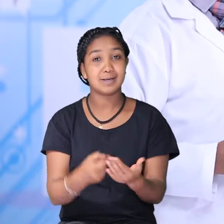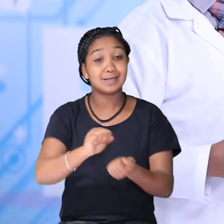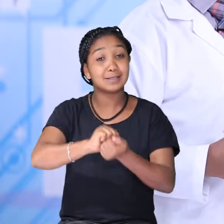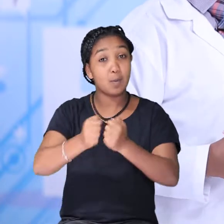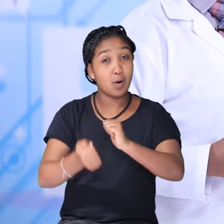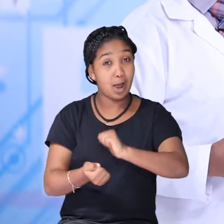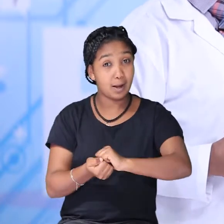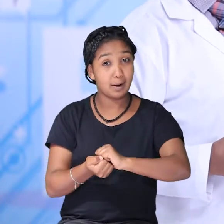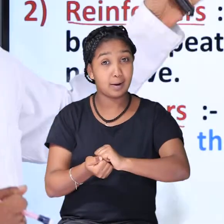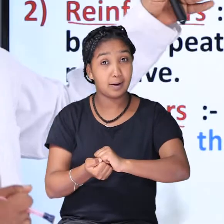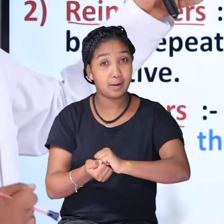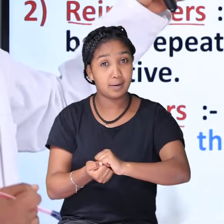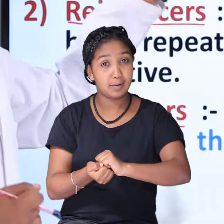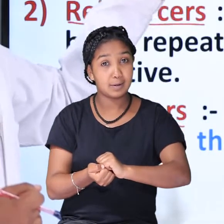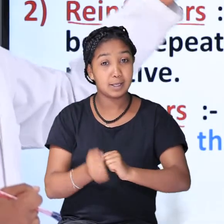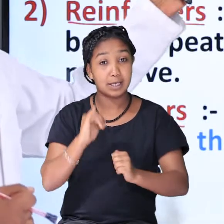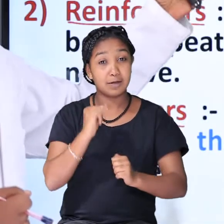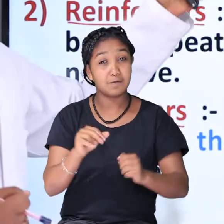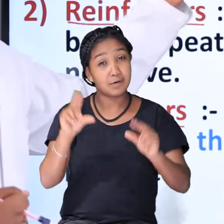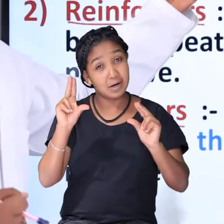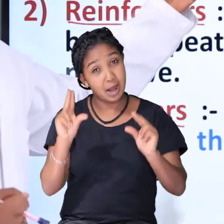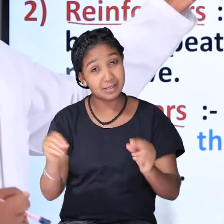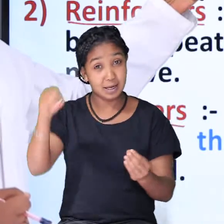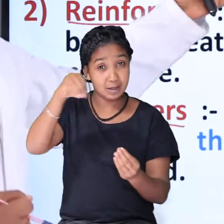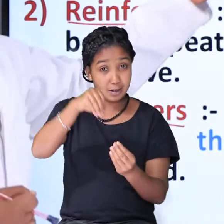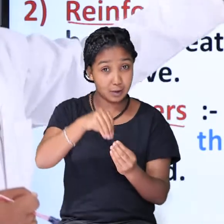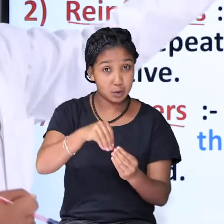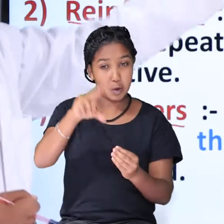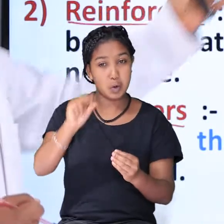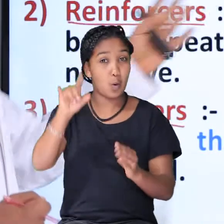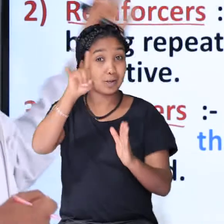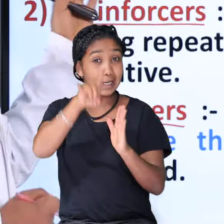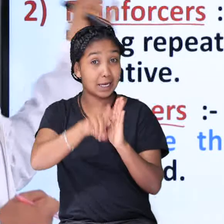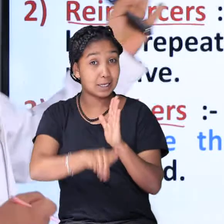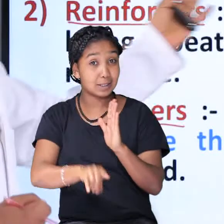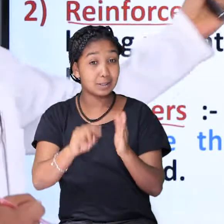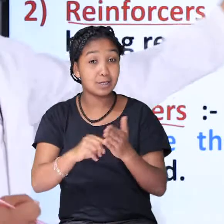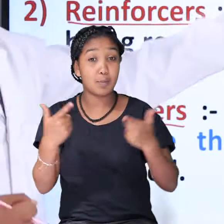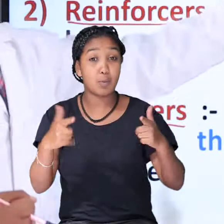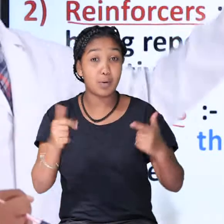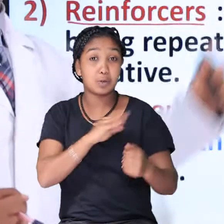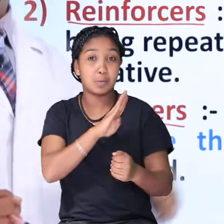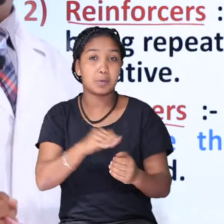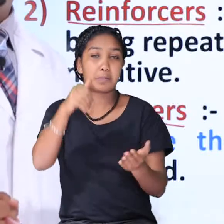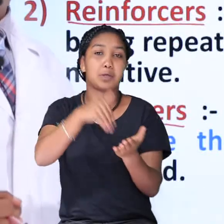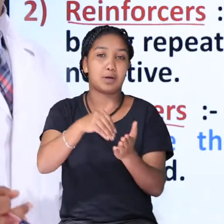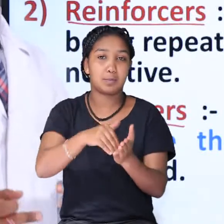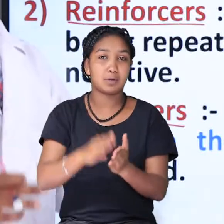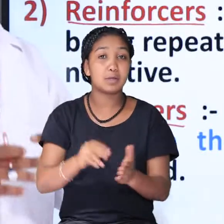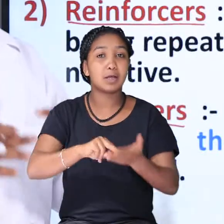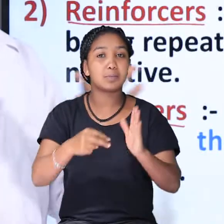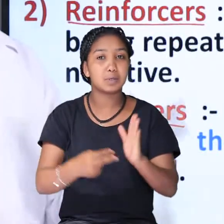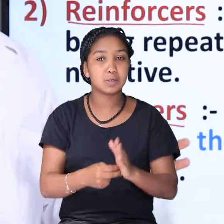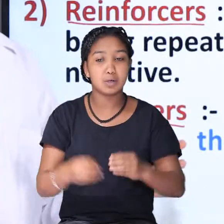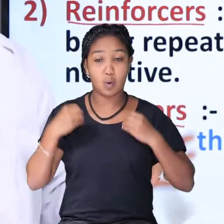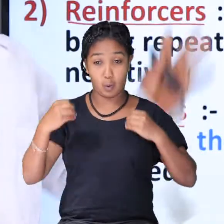stimuli, it neither increases nor decreases the probability of the behavior being repeated. That means